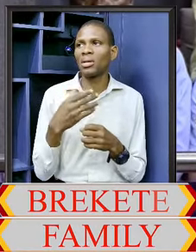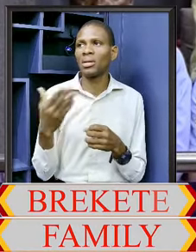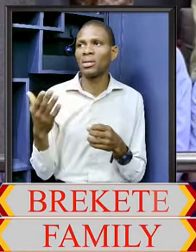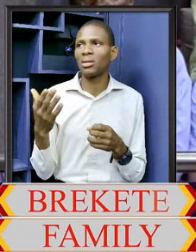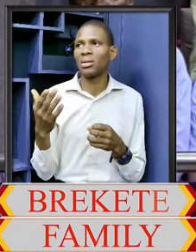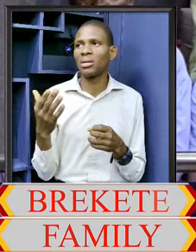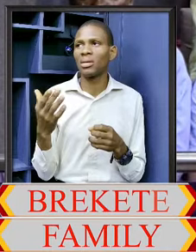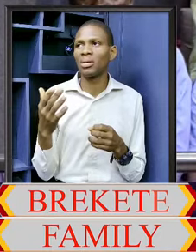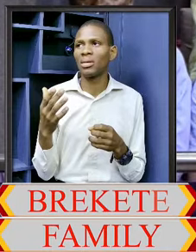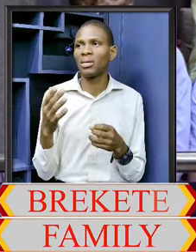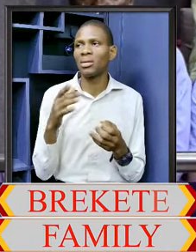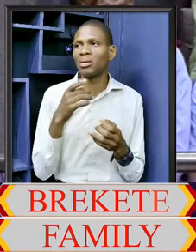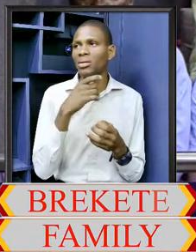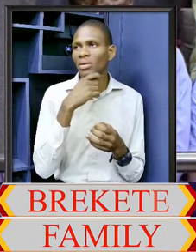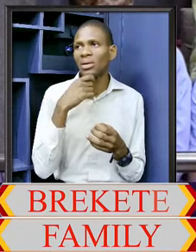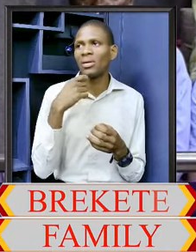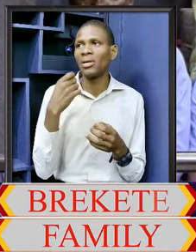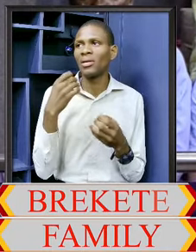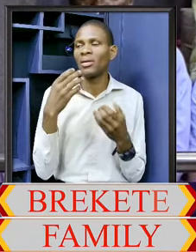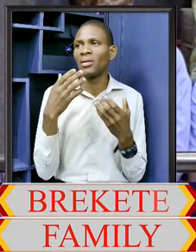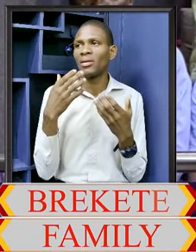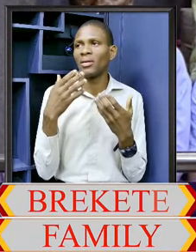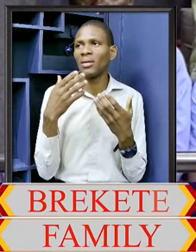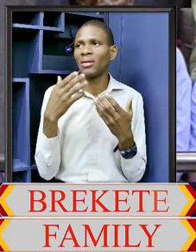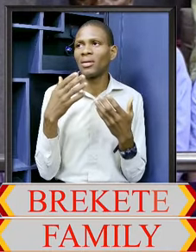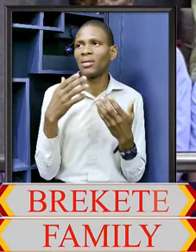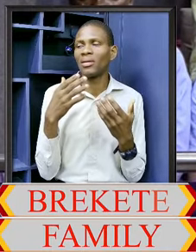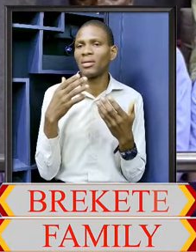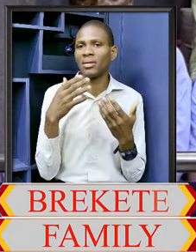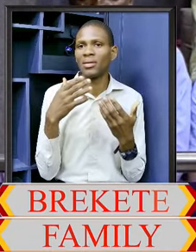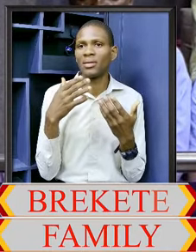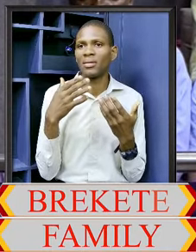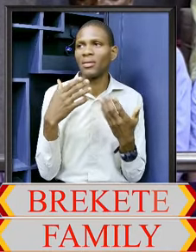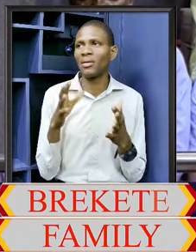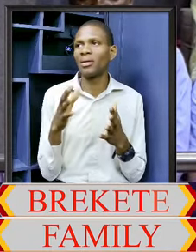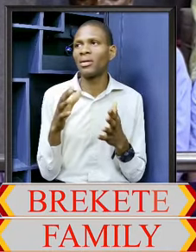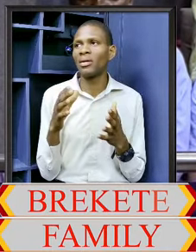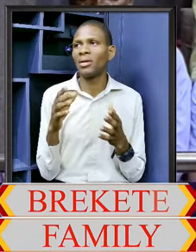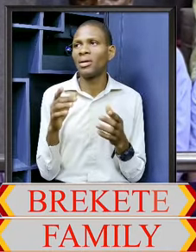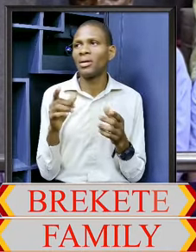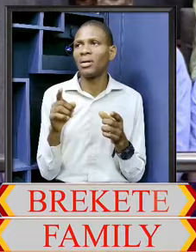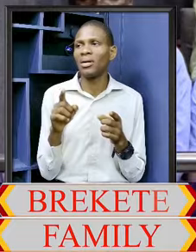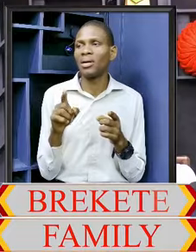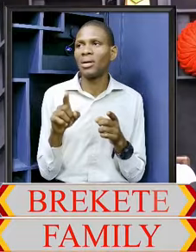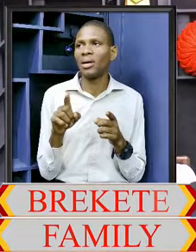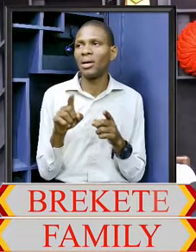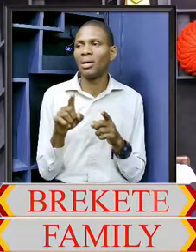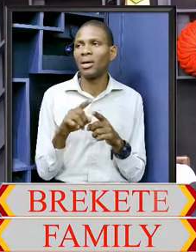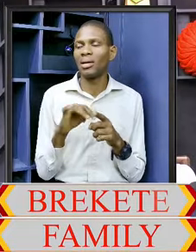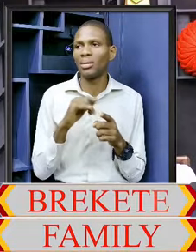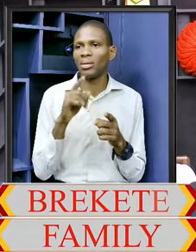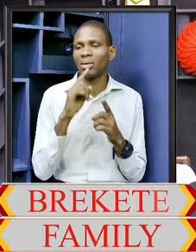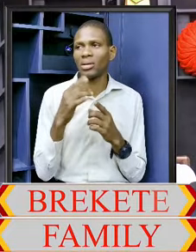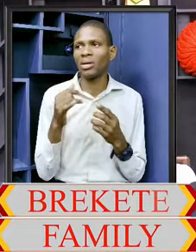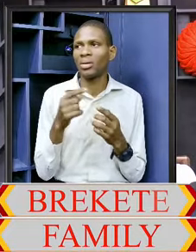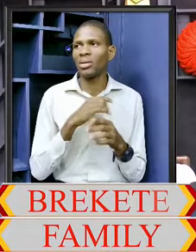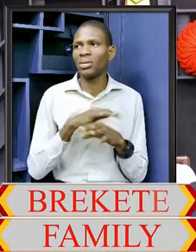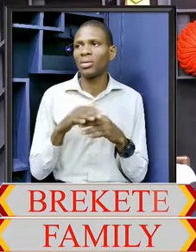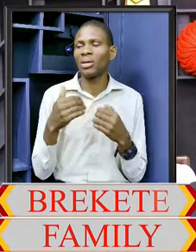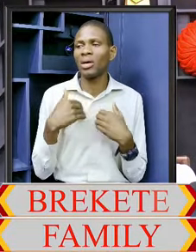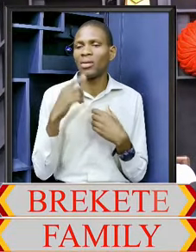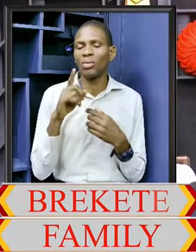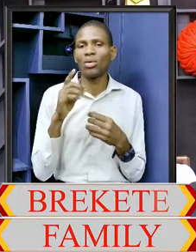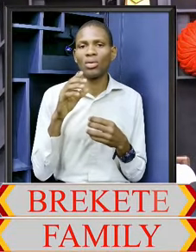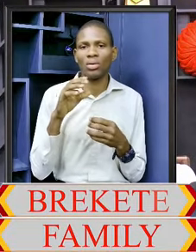ginger don't dry finish. Oh, the ginger don't die before yes, you sir. Reach house? Yes, sir. As I'm talking now, we don't have any even one seed of ginger